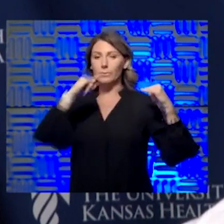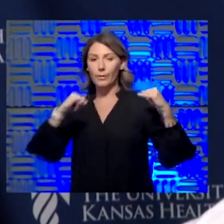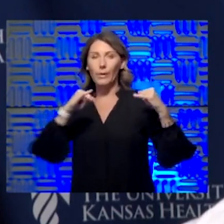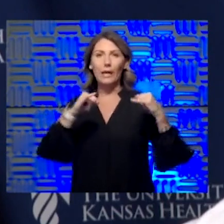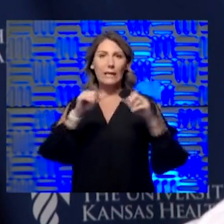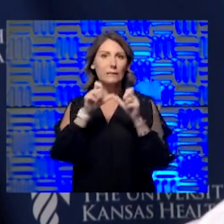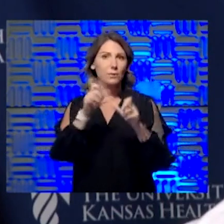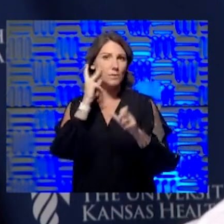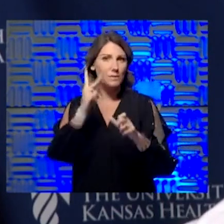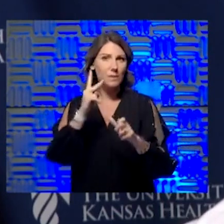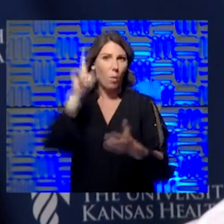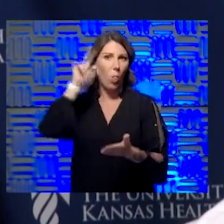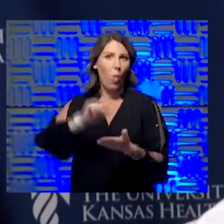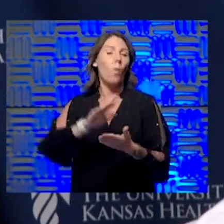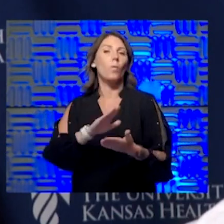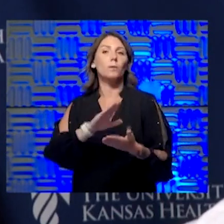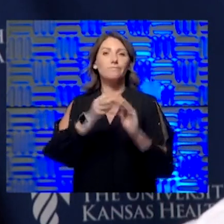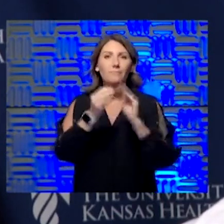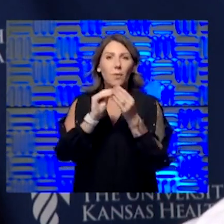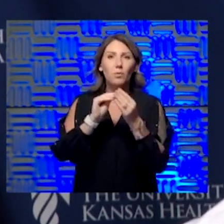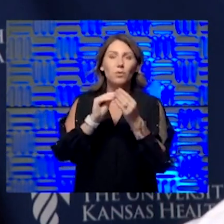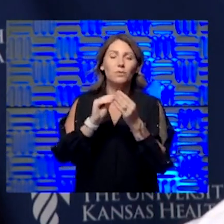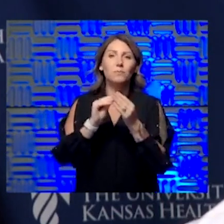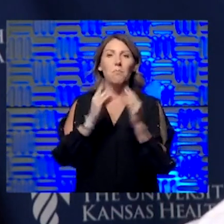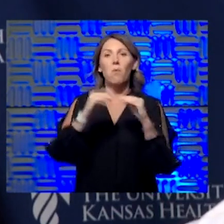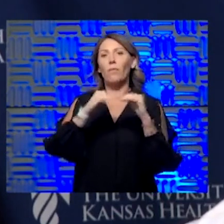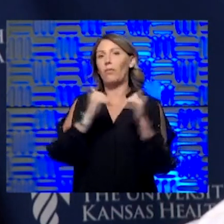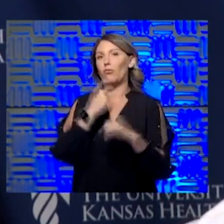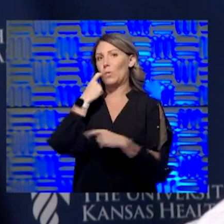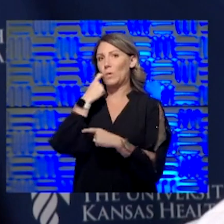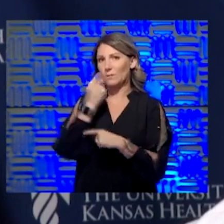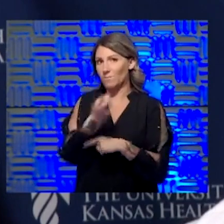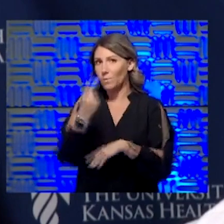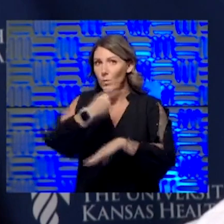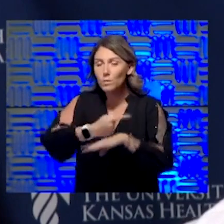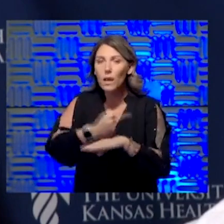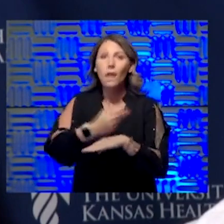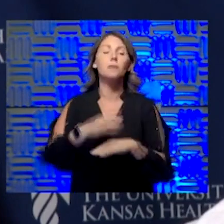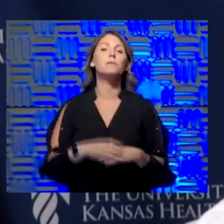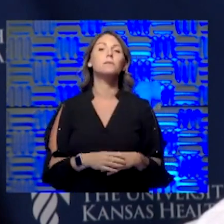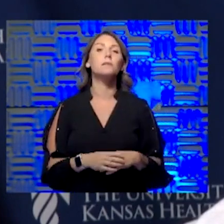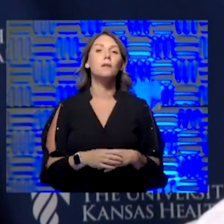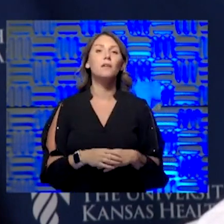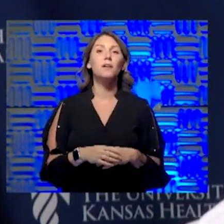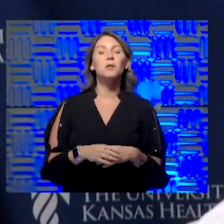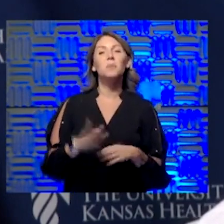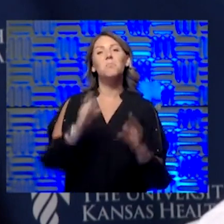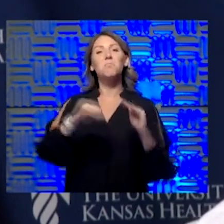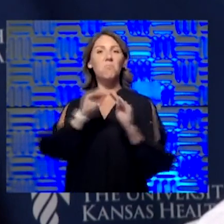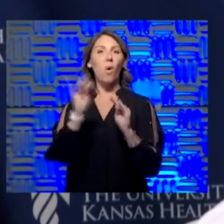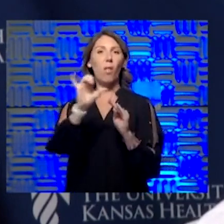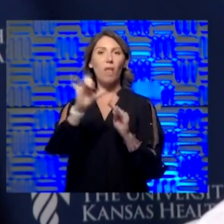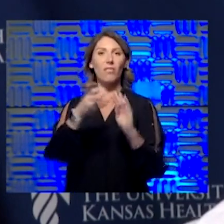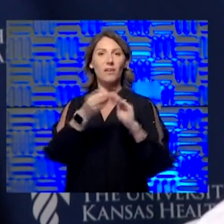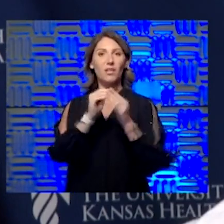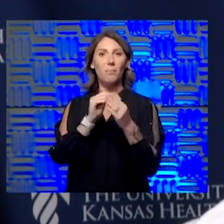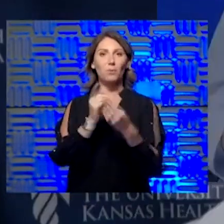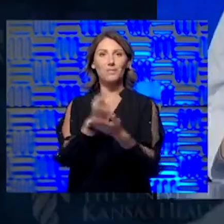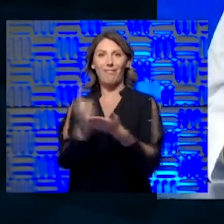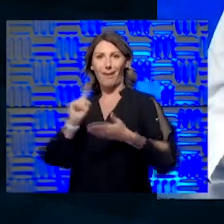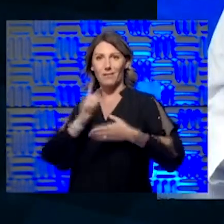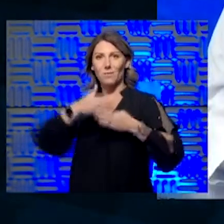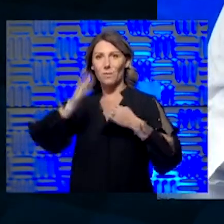Certainly we're waiting for the over the weekend numbers from the state and from the city overall.